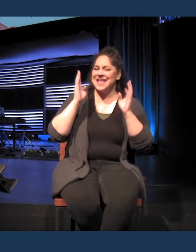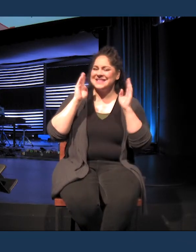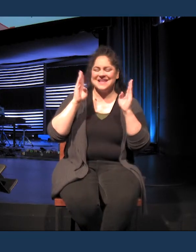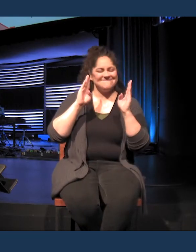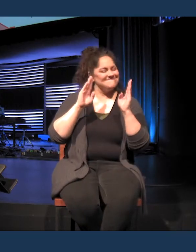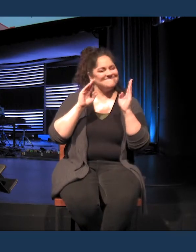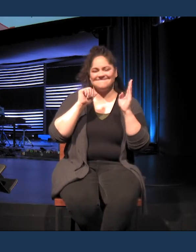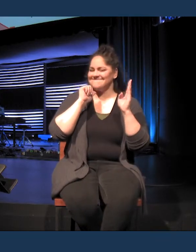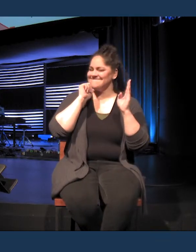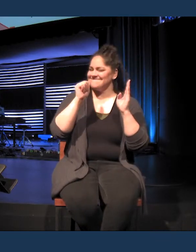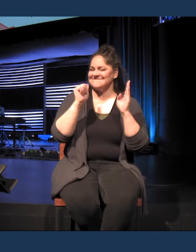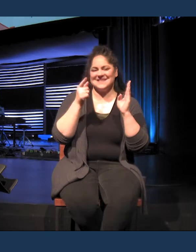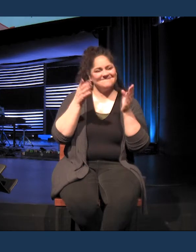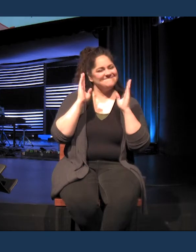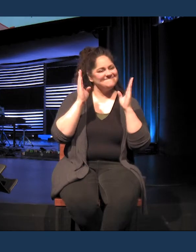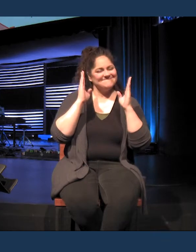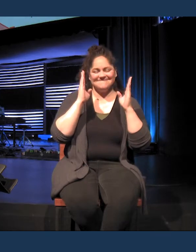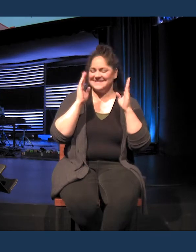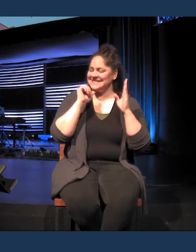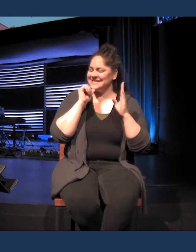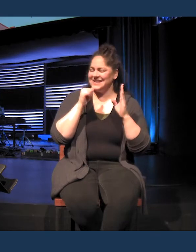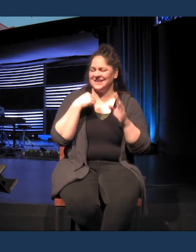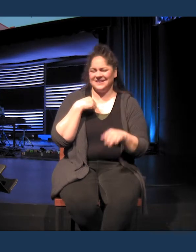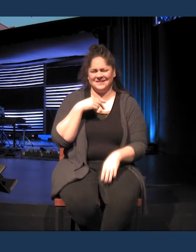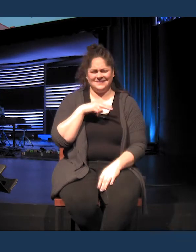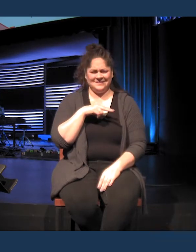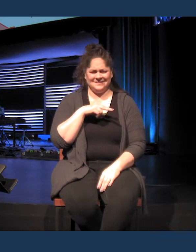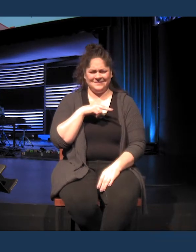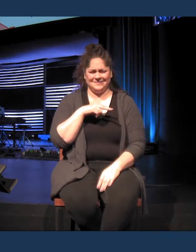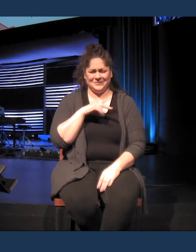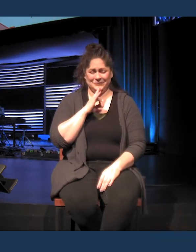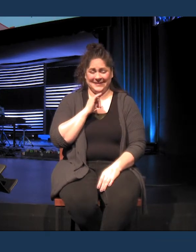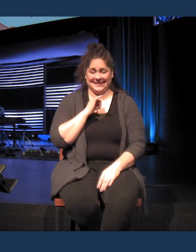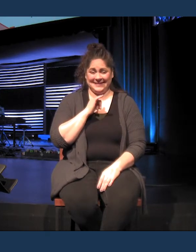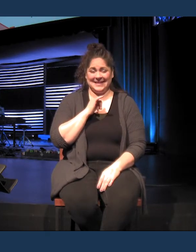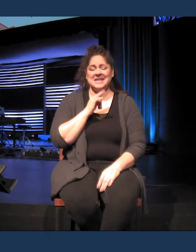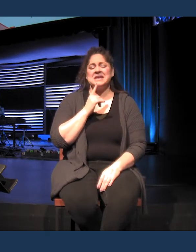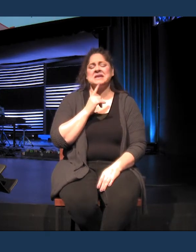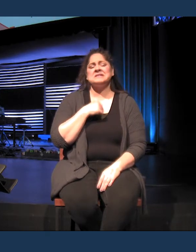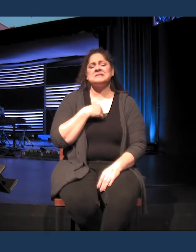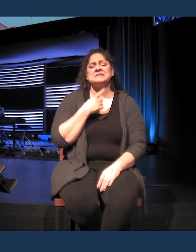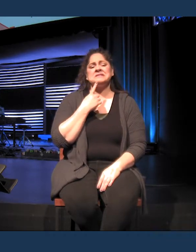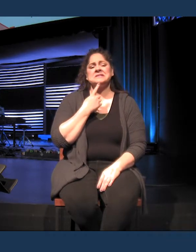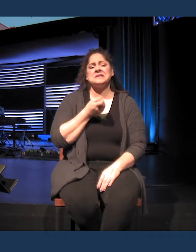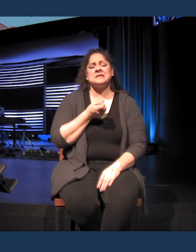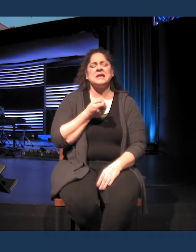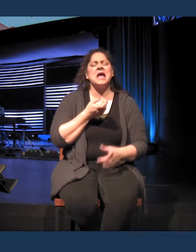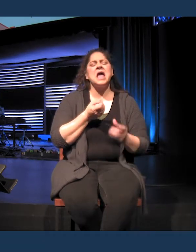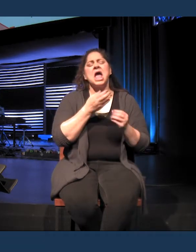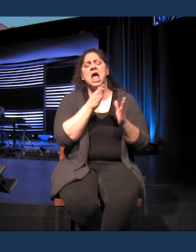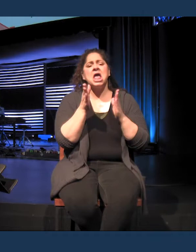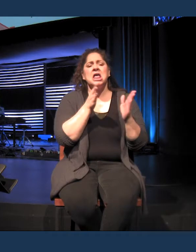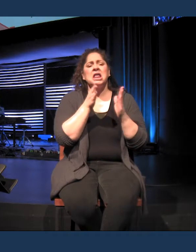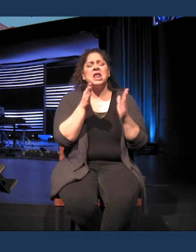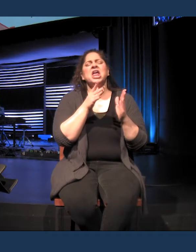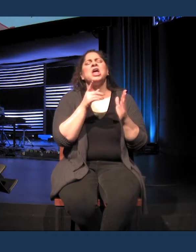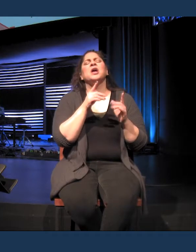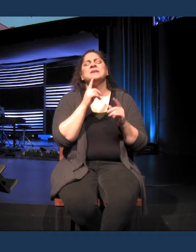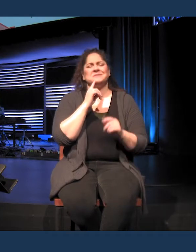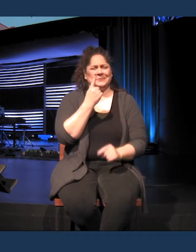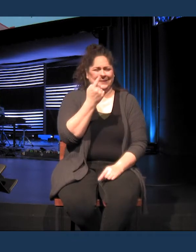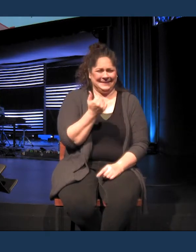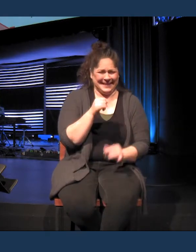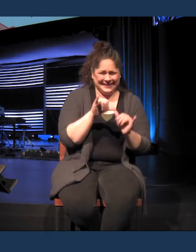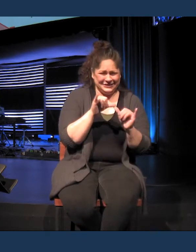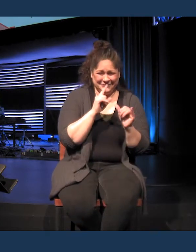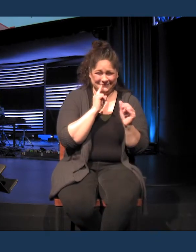alignment. Your truck is out of alignment. And I was like, oh, really? How much? And then they showed me, it was like a tenth of an inch or something really so